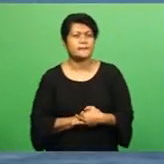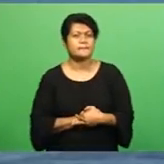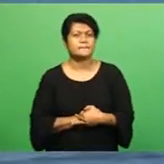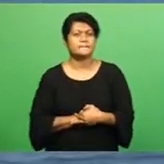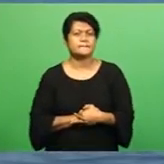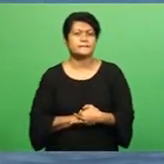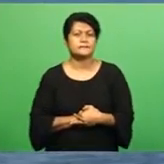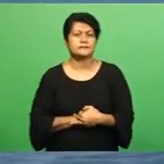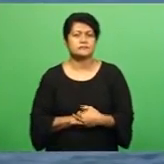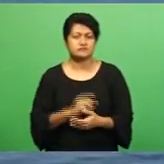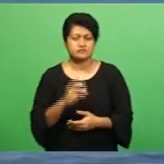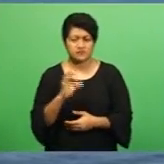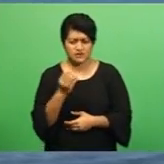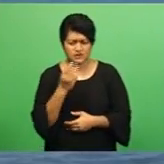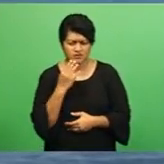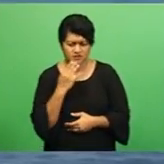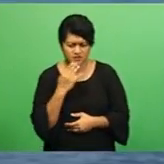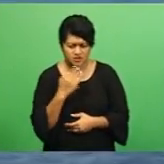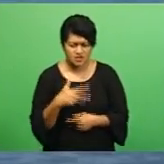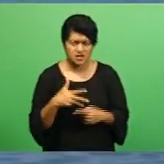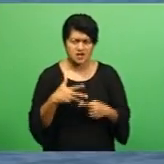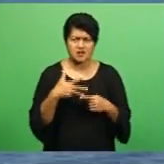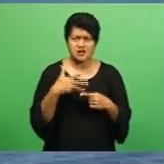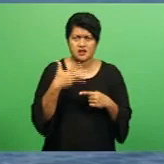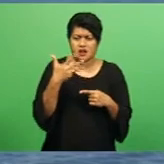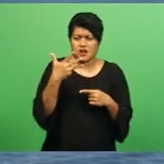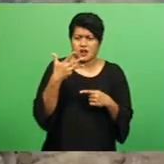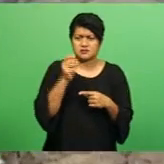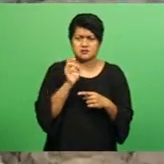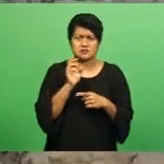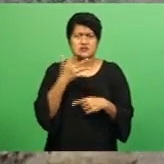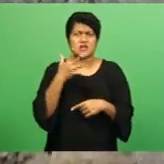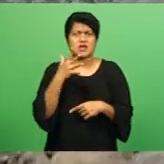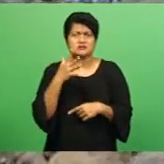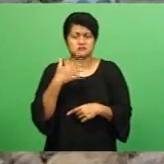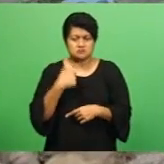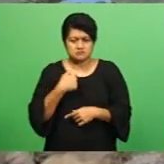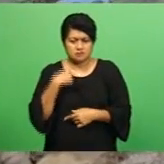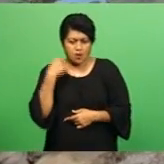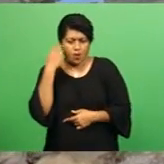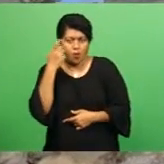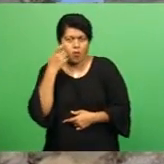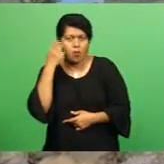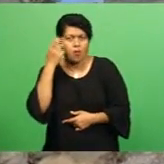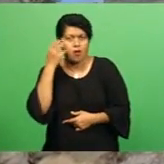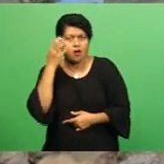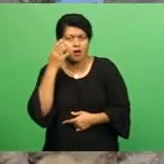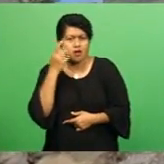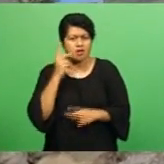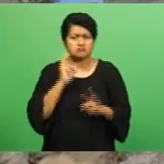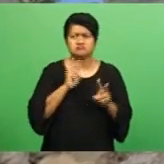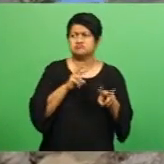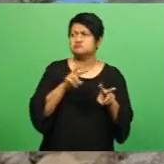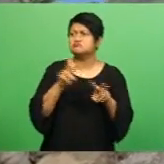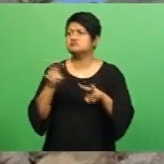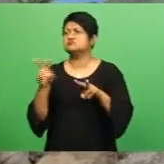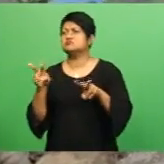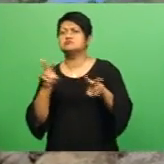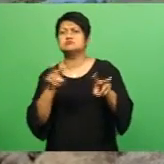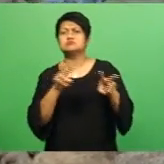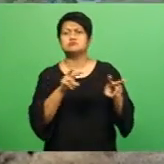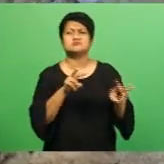So when the thing came around 9:10, like I was worried. I was looking around because I was just down the